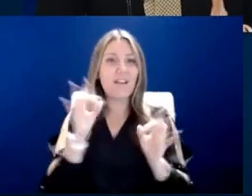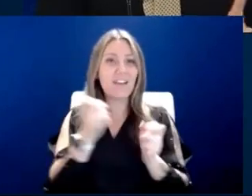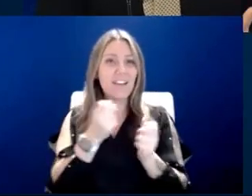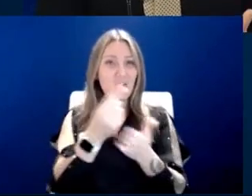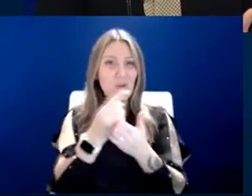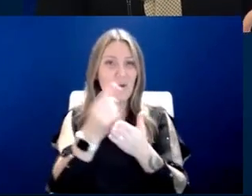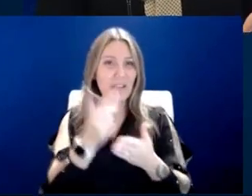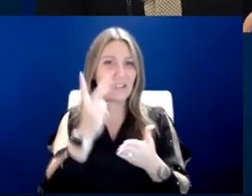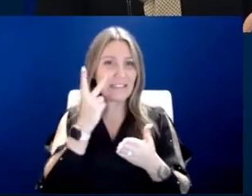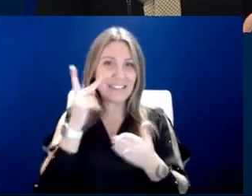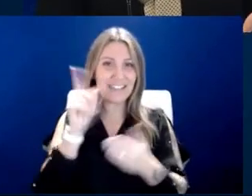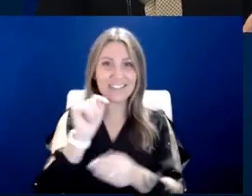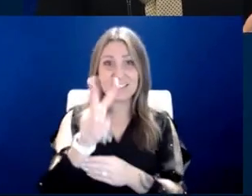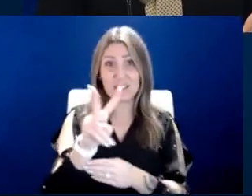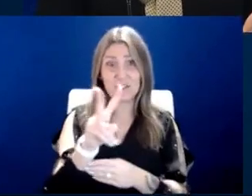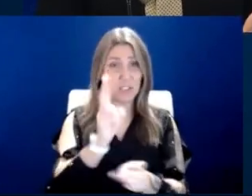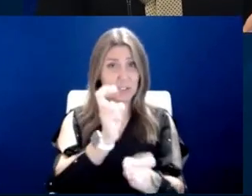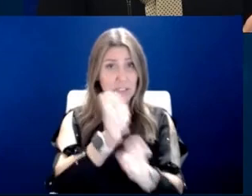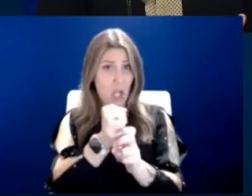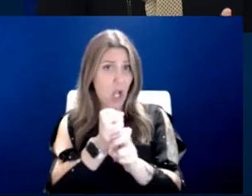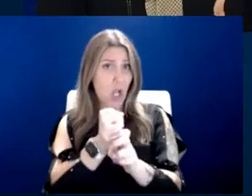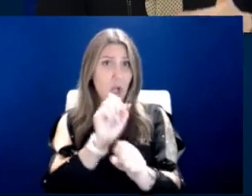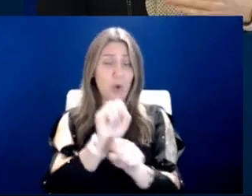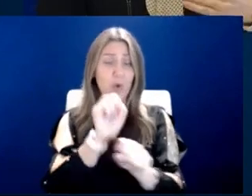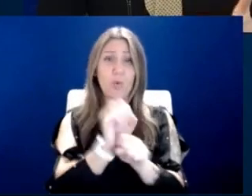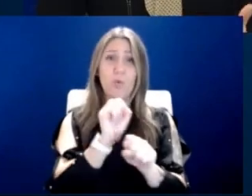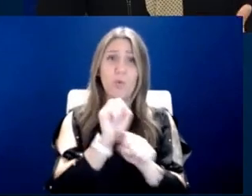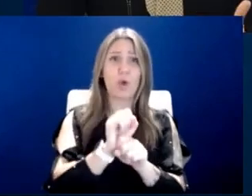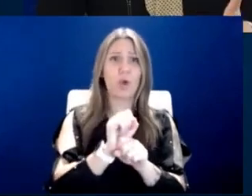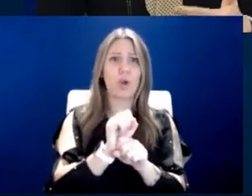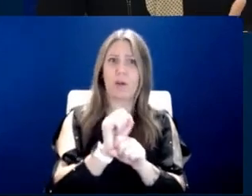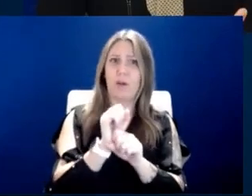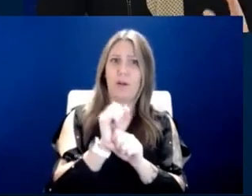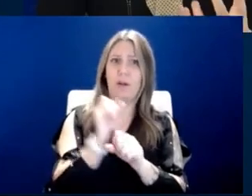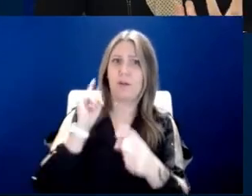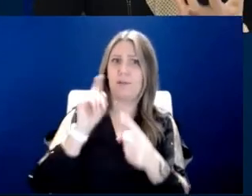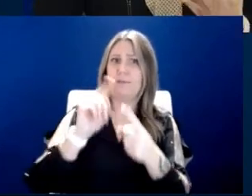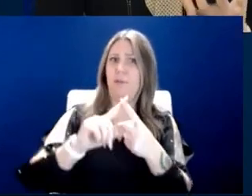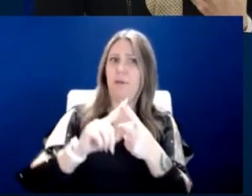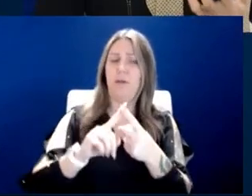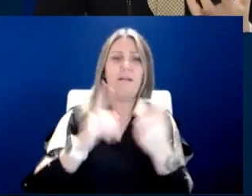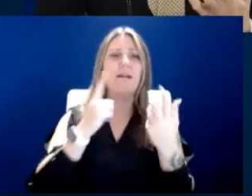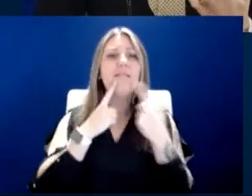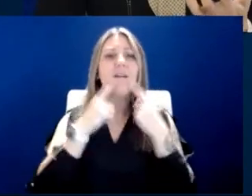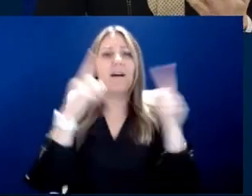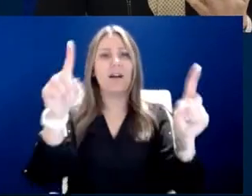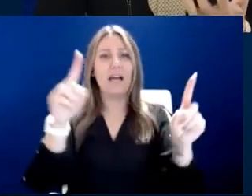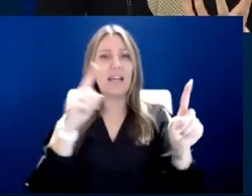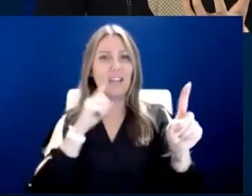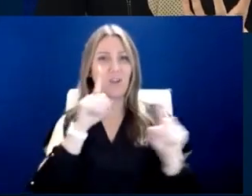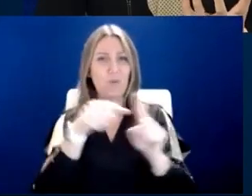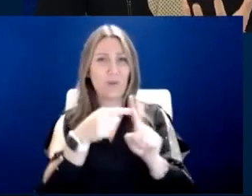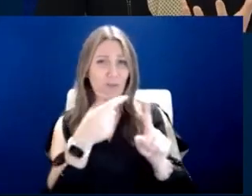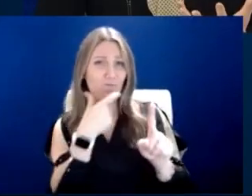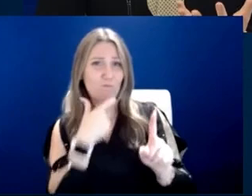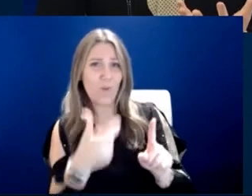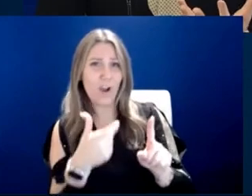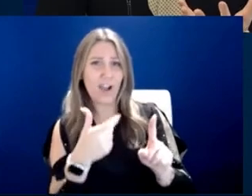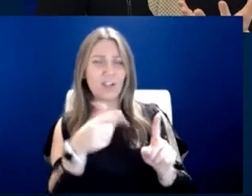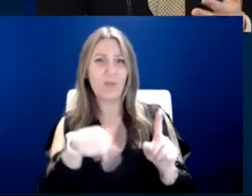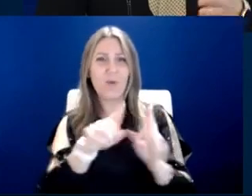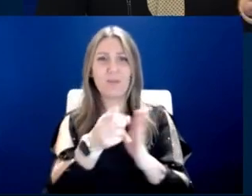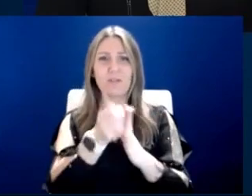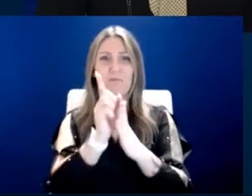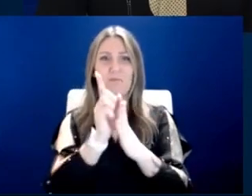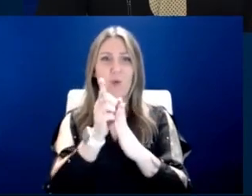hard work and the grit that goes into it leading up to it. But when you finally get a chance to watch, what are those moments that make you go, wow, I've